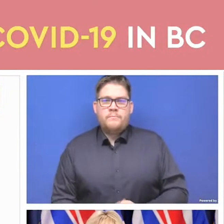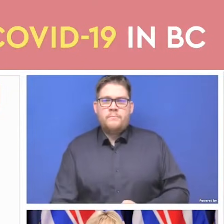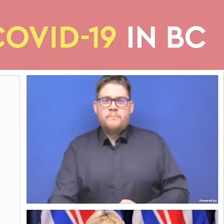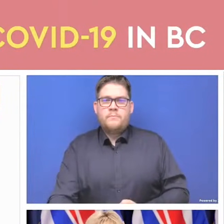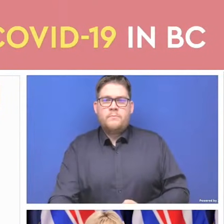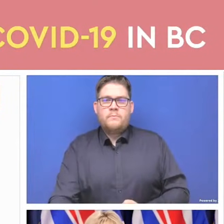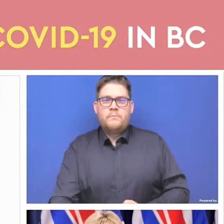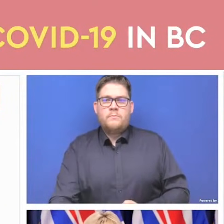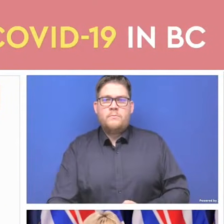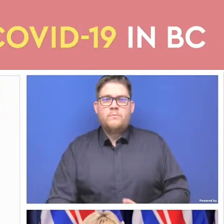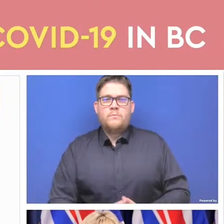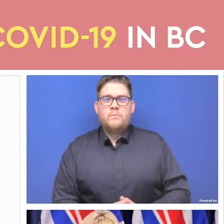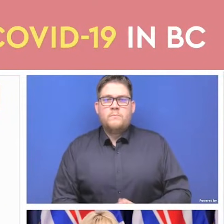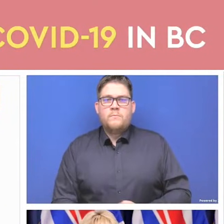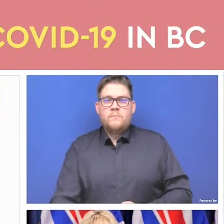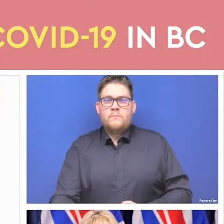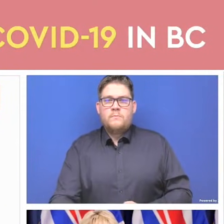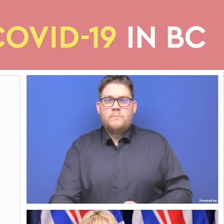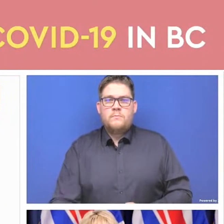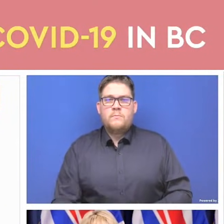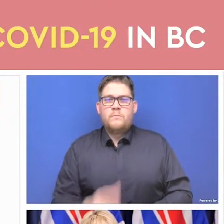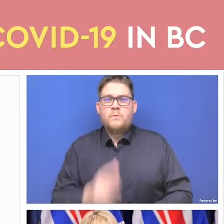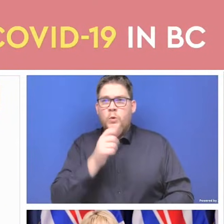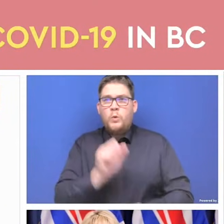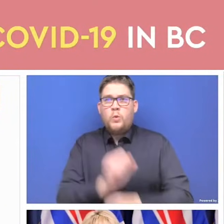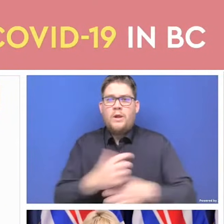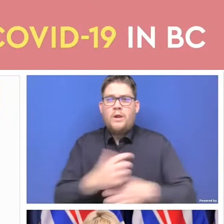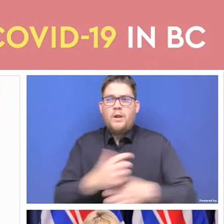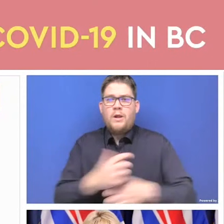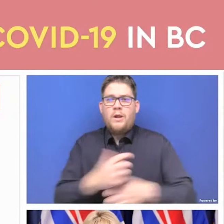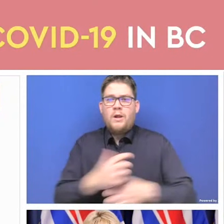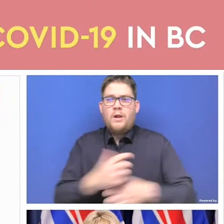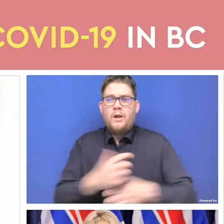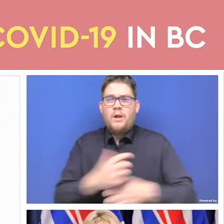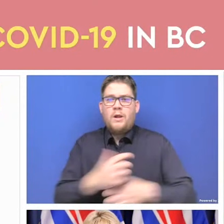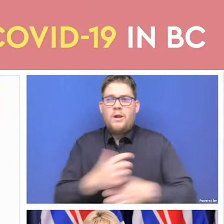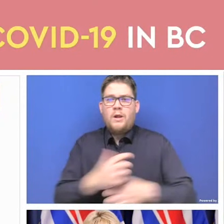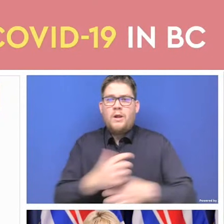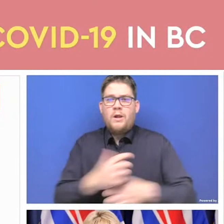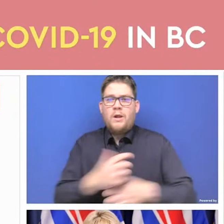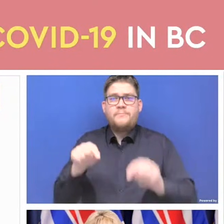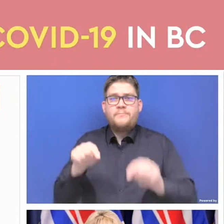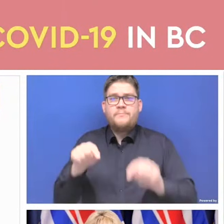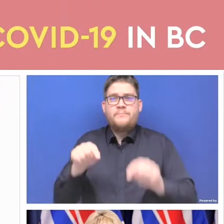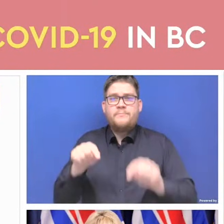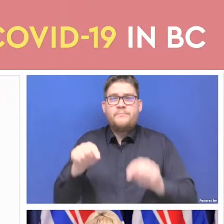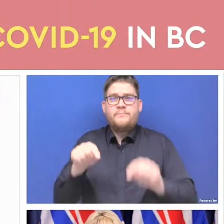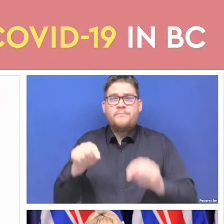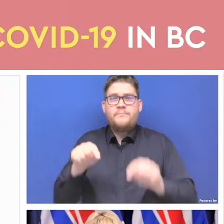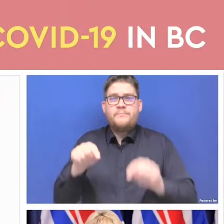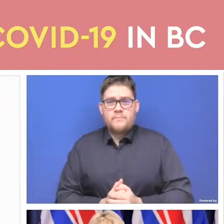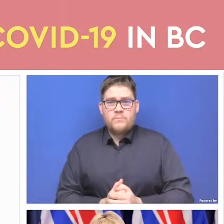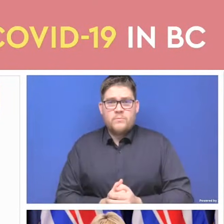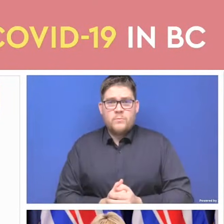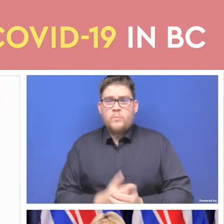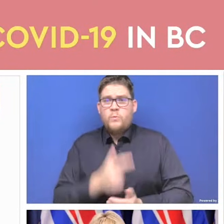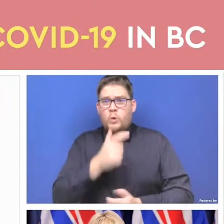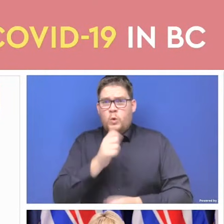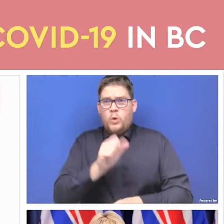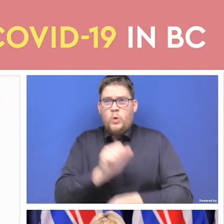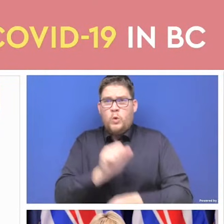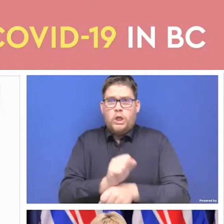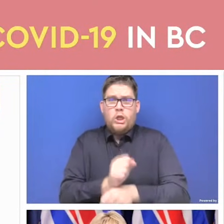healthcare workers who are particularly in those settings where that are exposed to COVID. So in